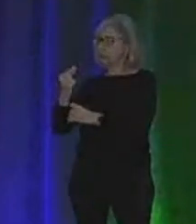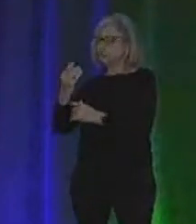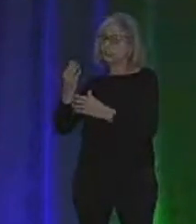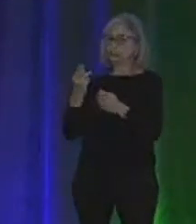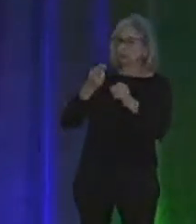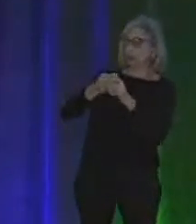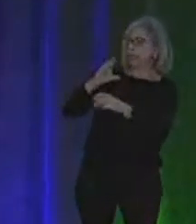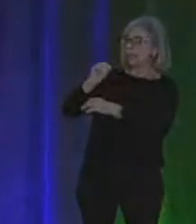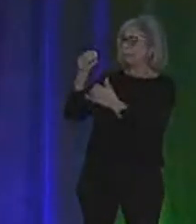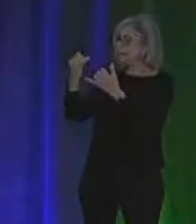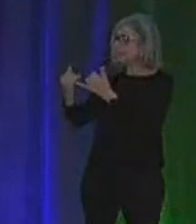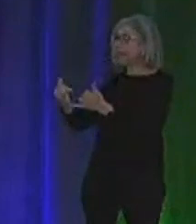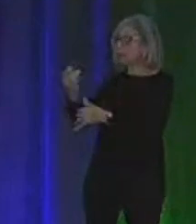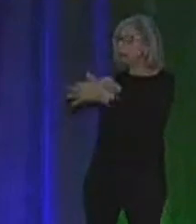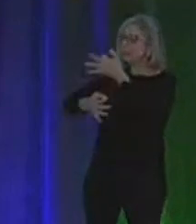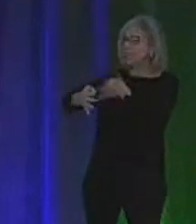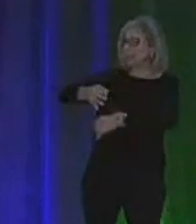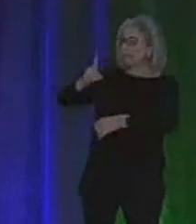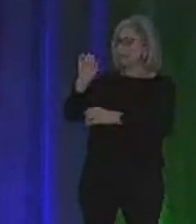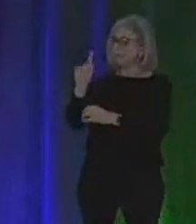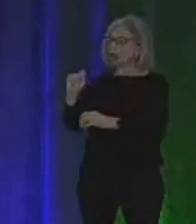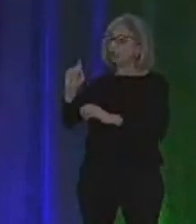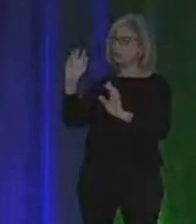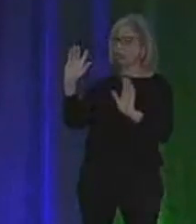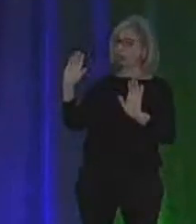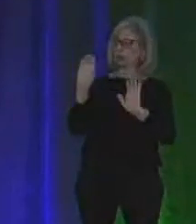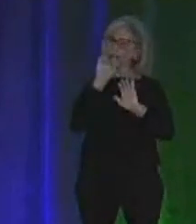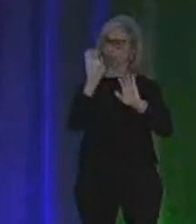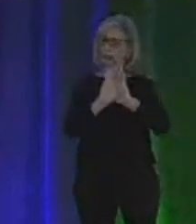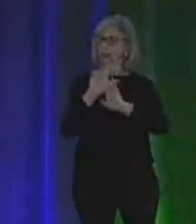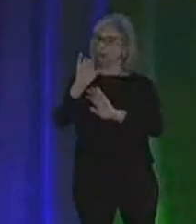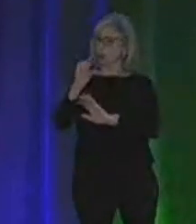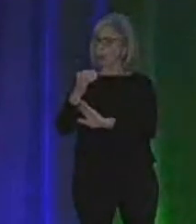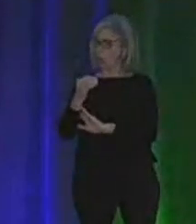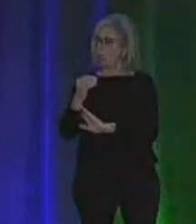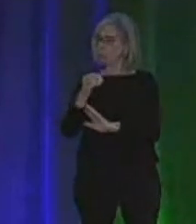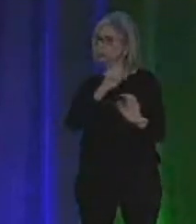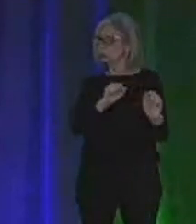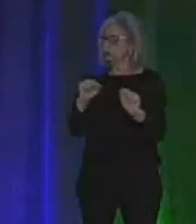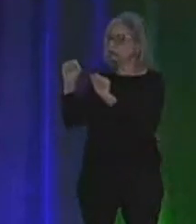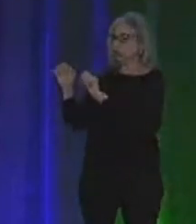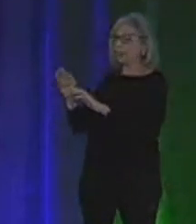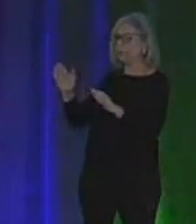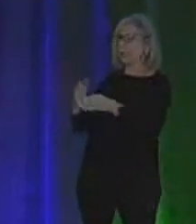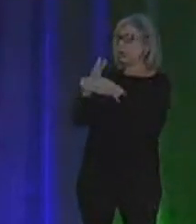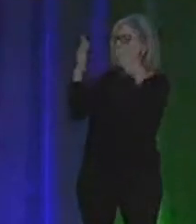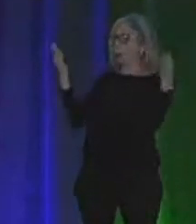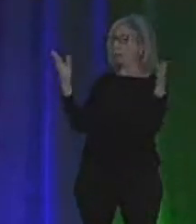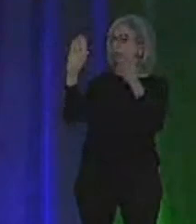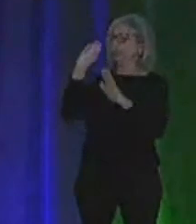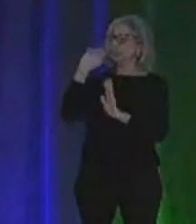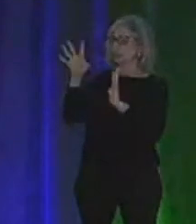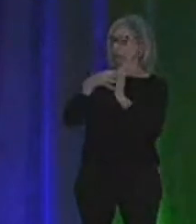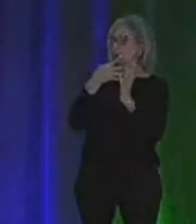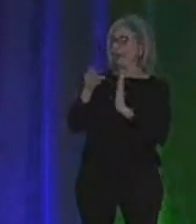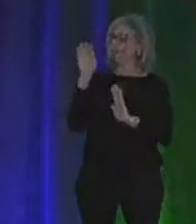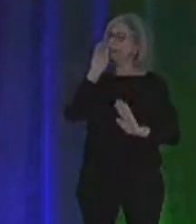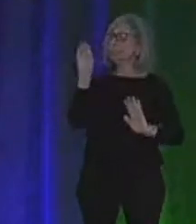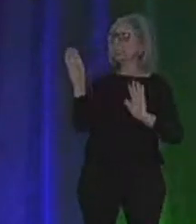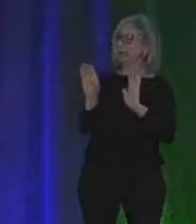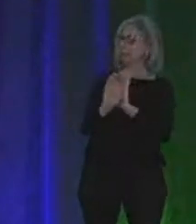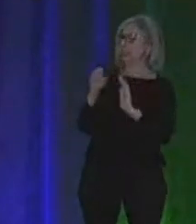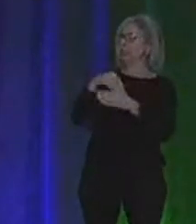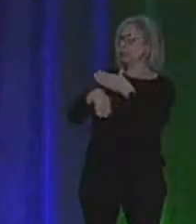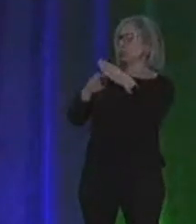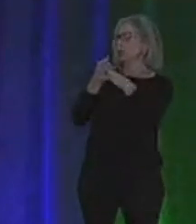company now" instead of just the default company logo. All you have to do is drop an open graph-image inside of your